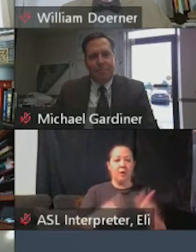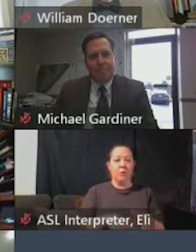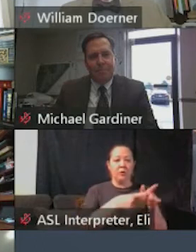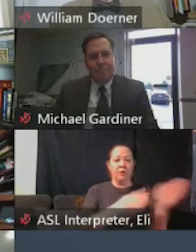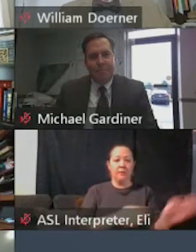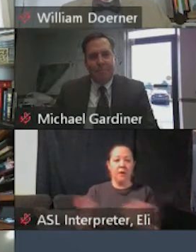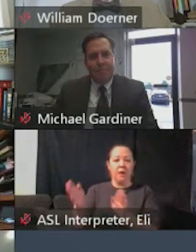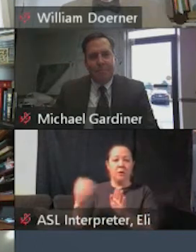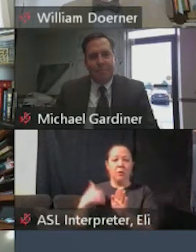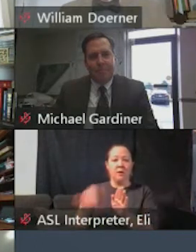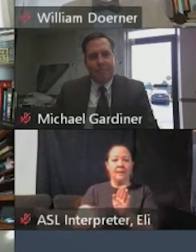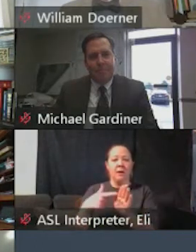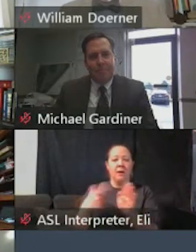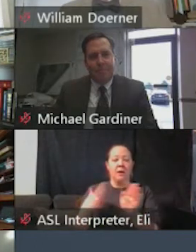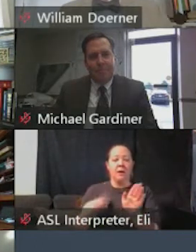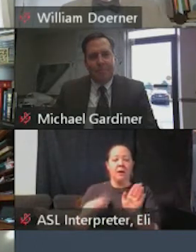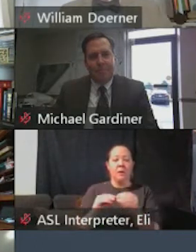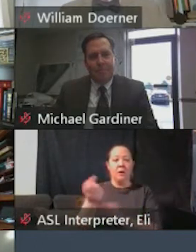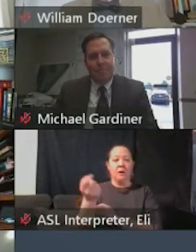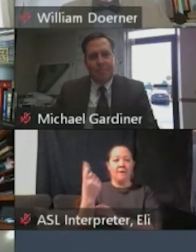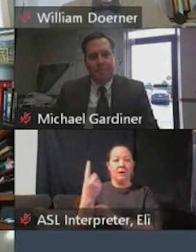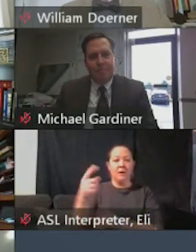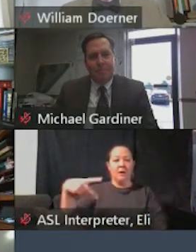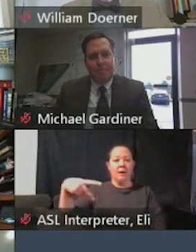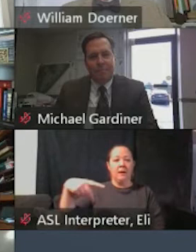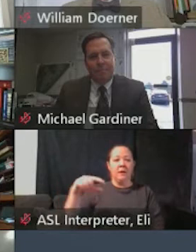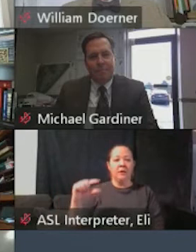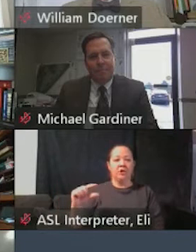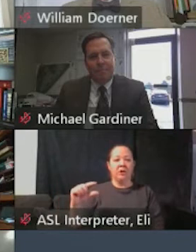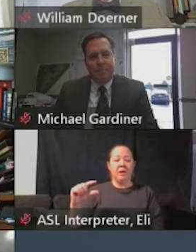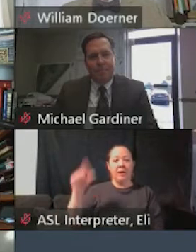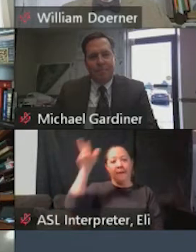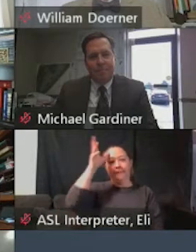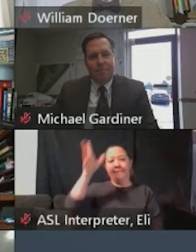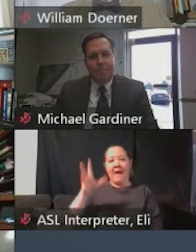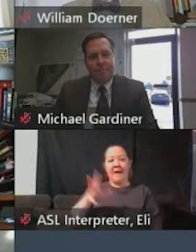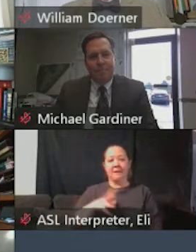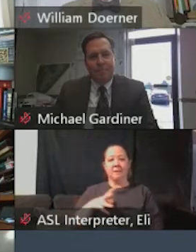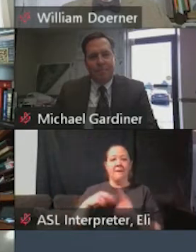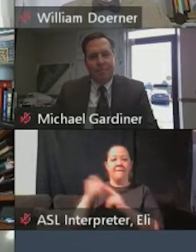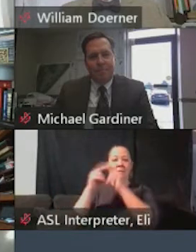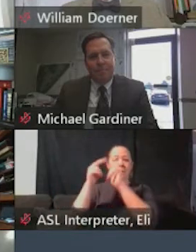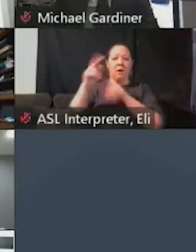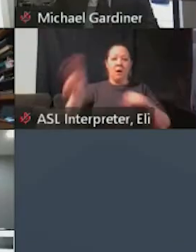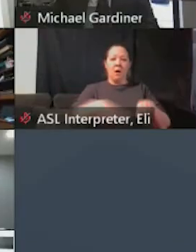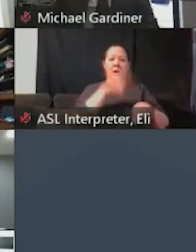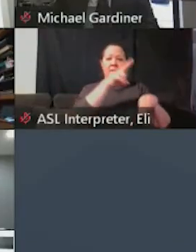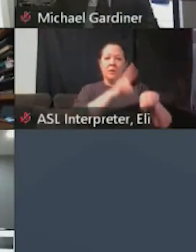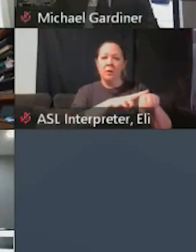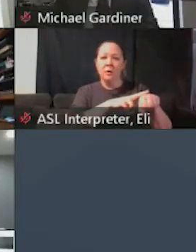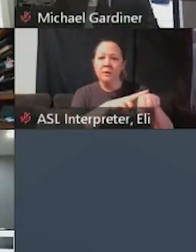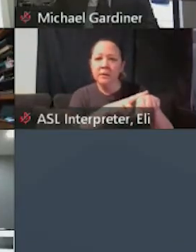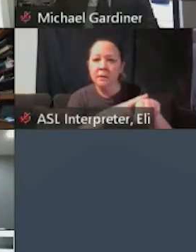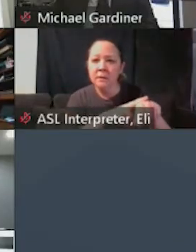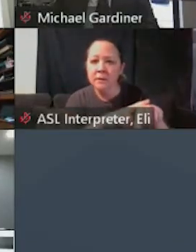been item 11, which is the Prince George's County Men's Facility. Of course, we're not taking that case until 11 o'clock because